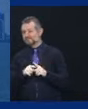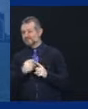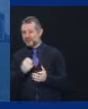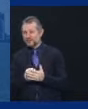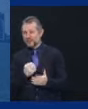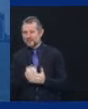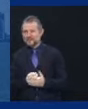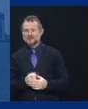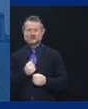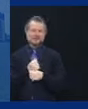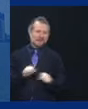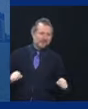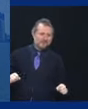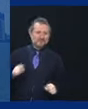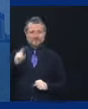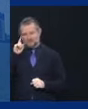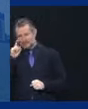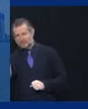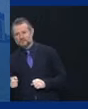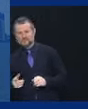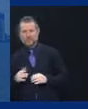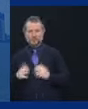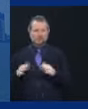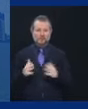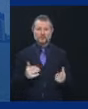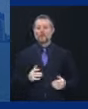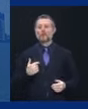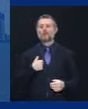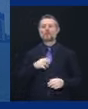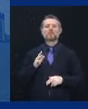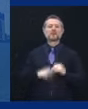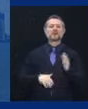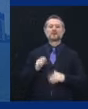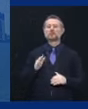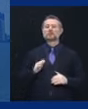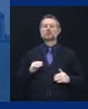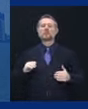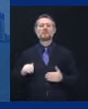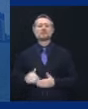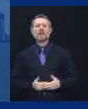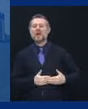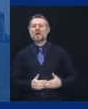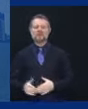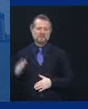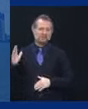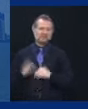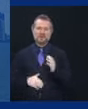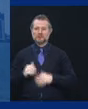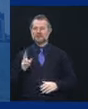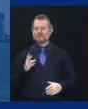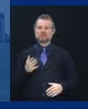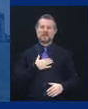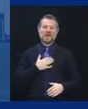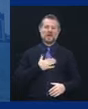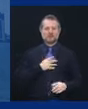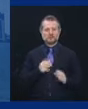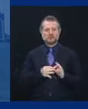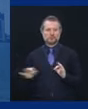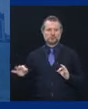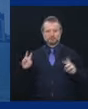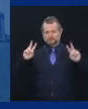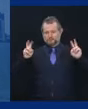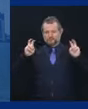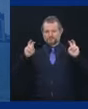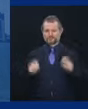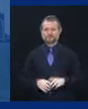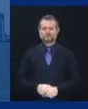smartly, and build, baby, build. My own expression, build, baby, build. This is a perfect